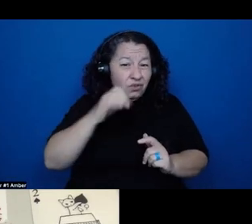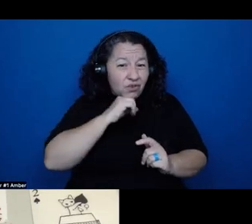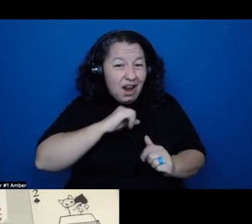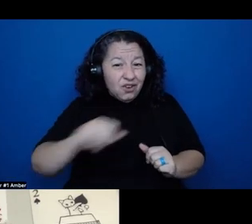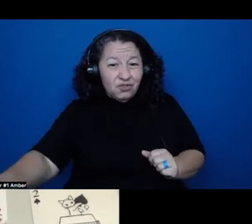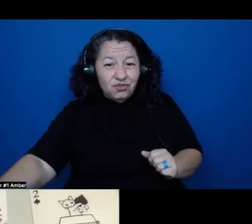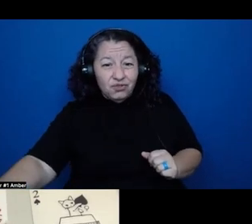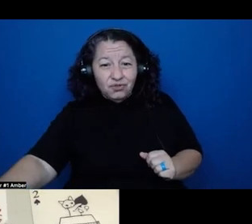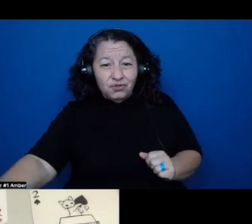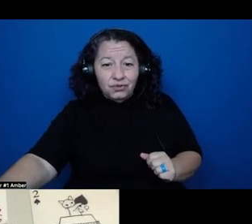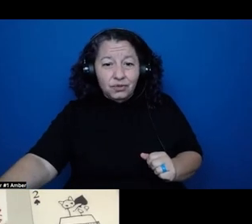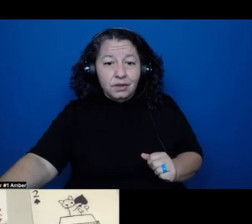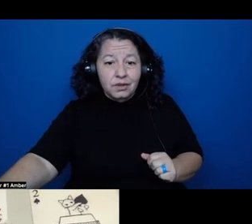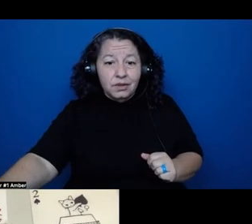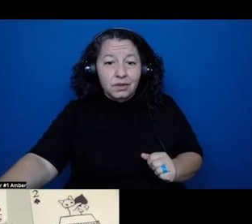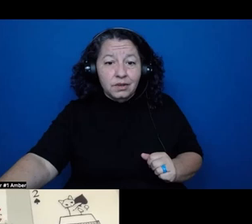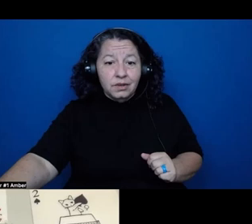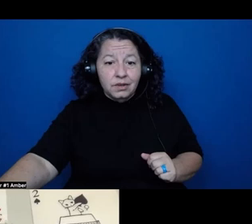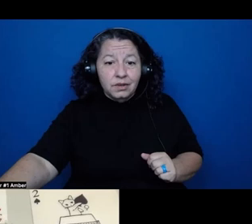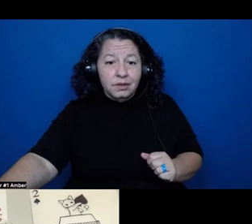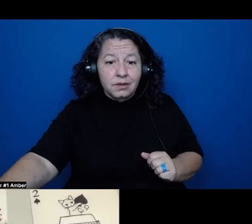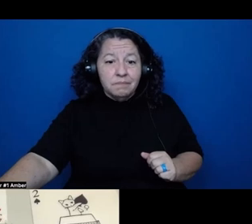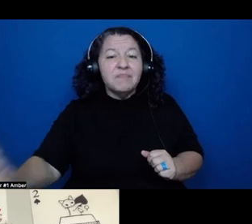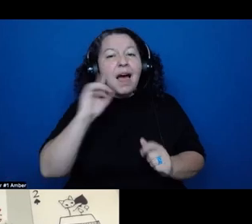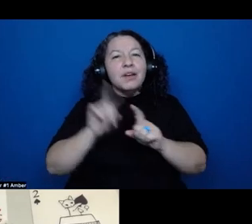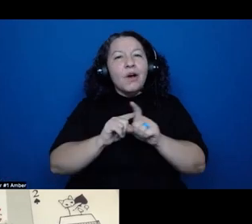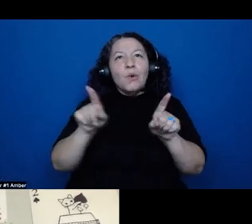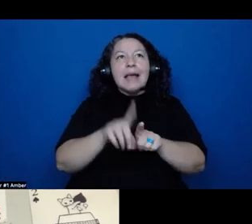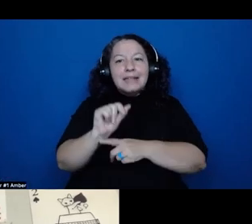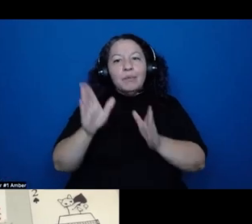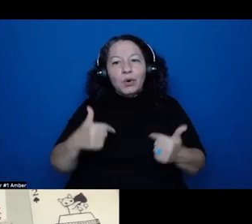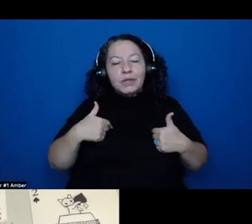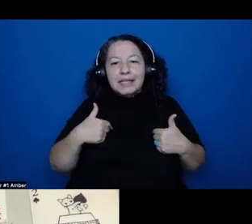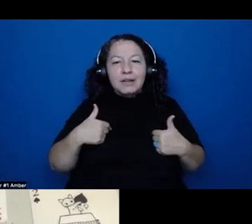think also as a disabled person, like you're often